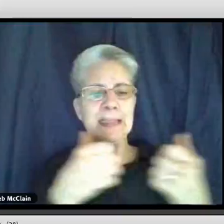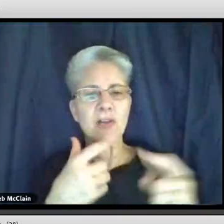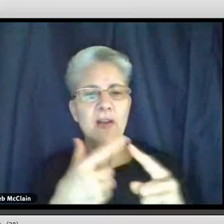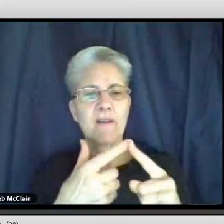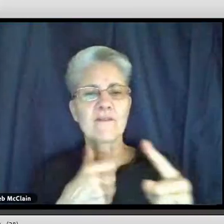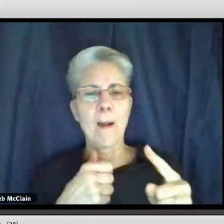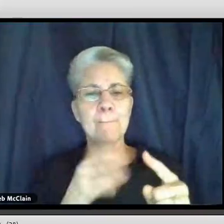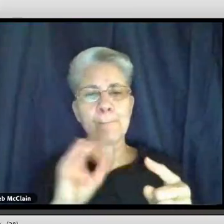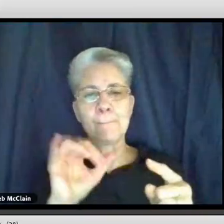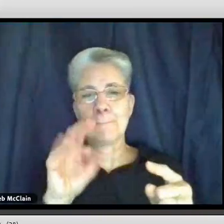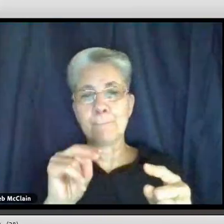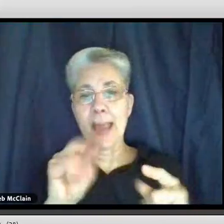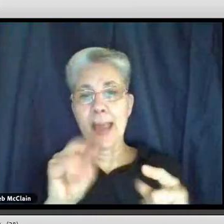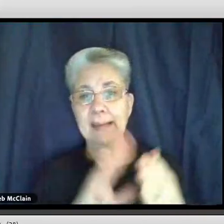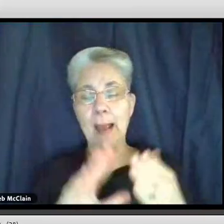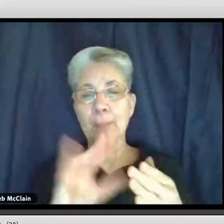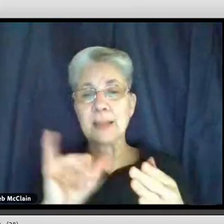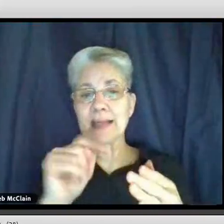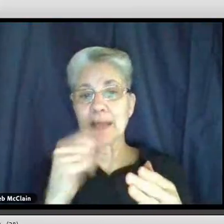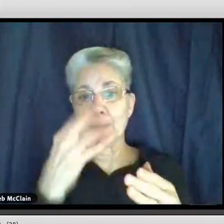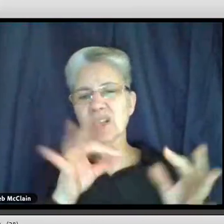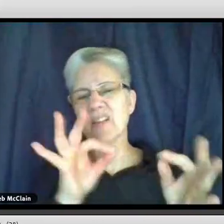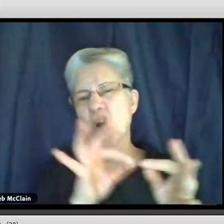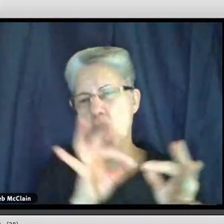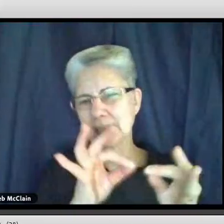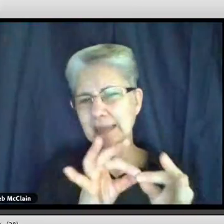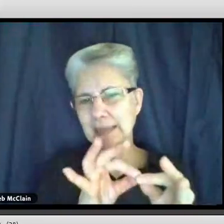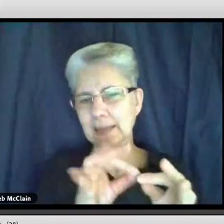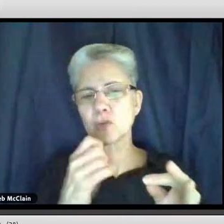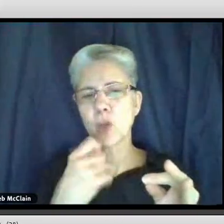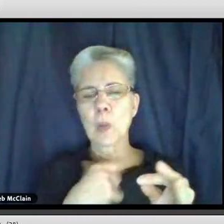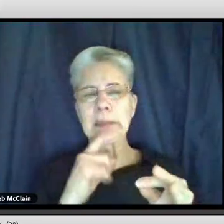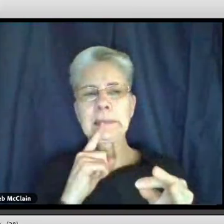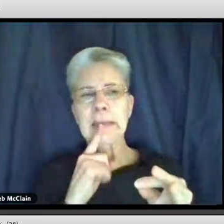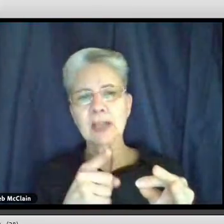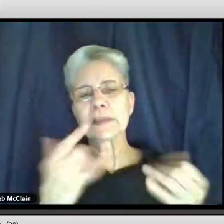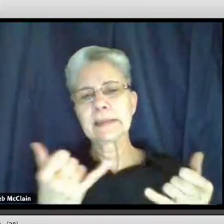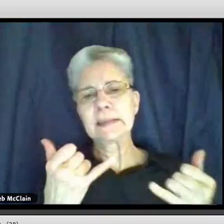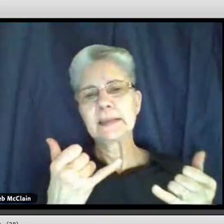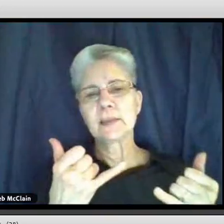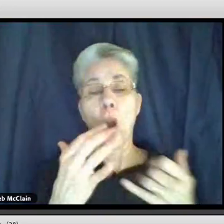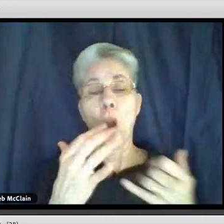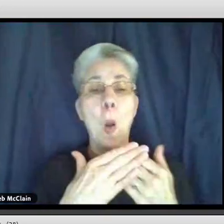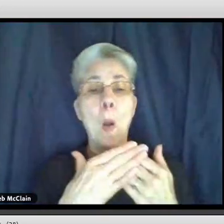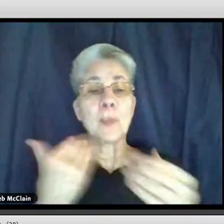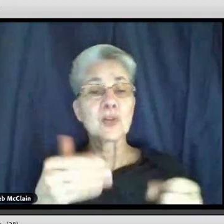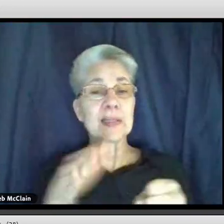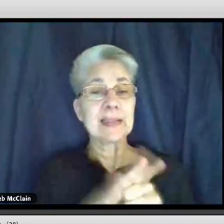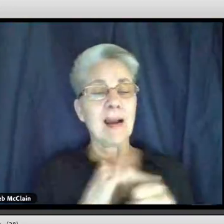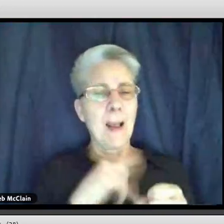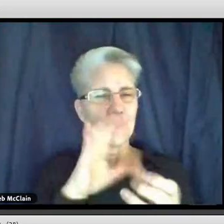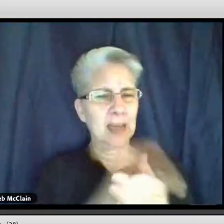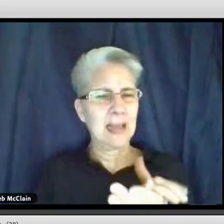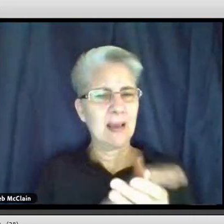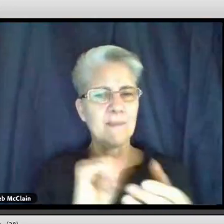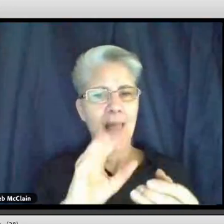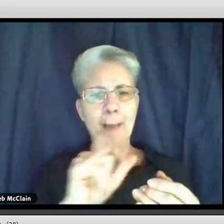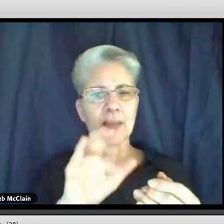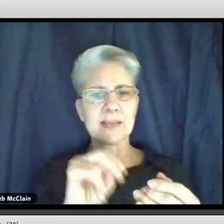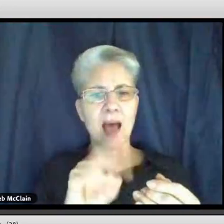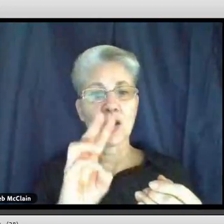main campus IT due to costs. So we're actually almost entirely, I believe, an Amazon